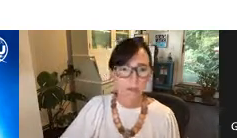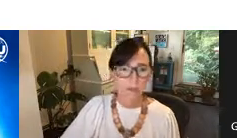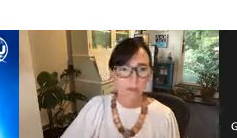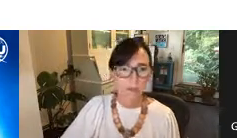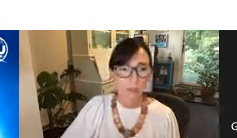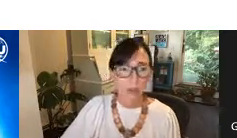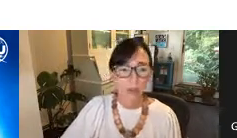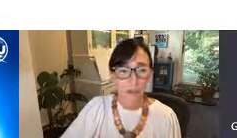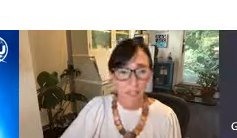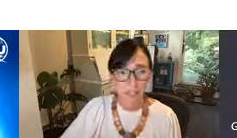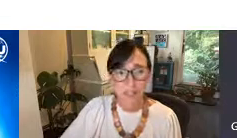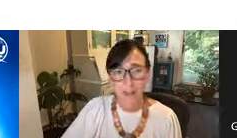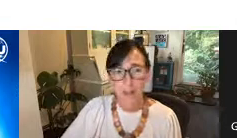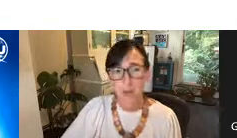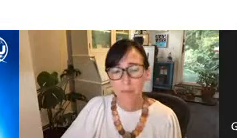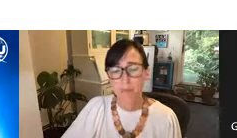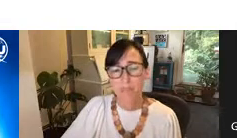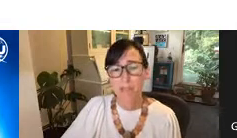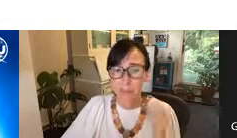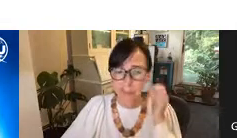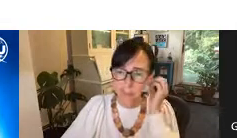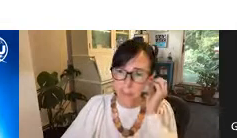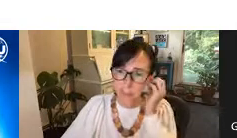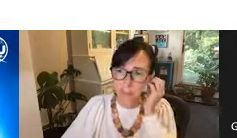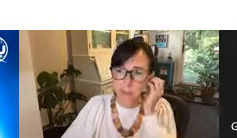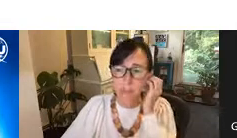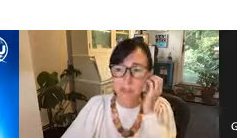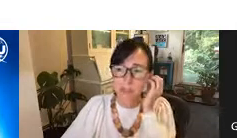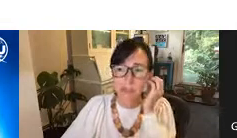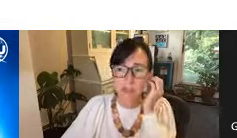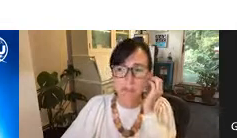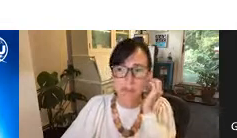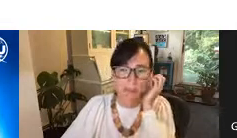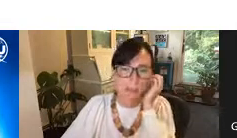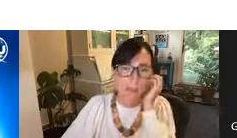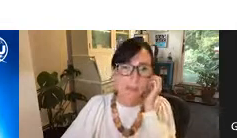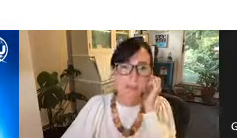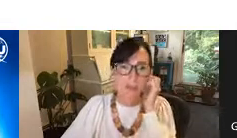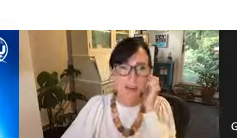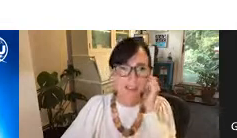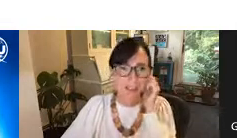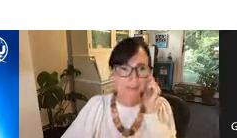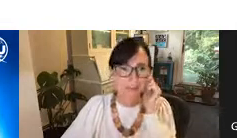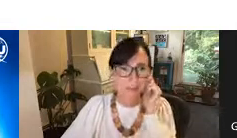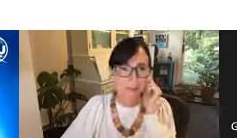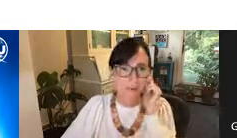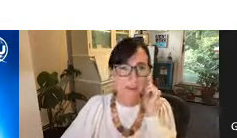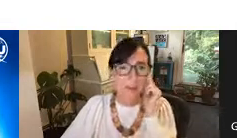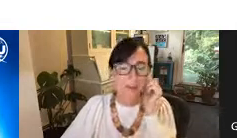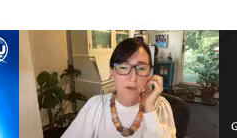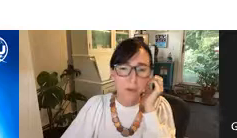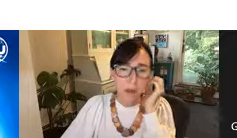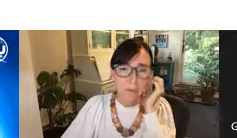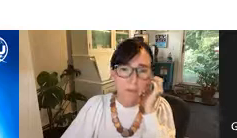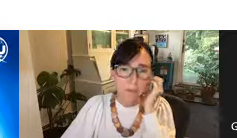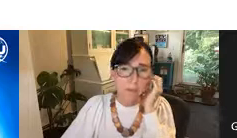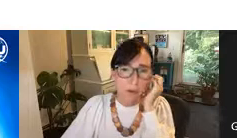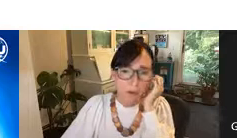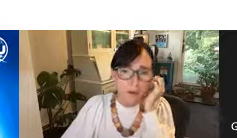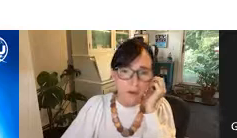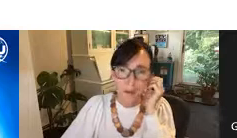procurement. We also have to consider the employment of staff with disabilities, which is very much covered in the strategy. If we